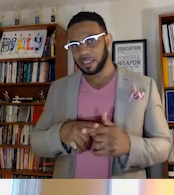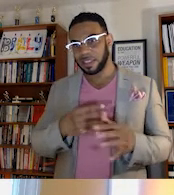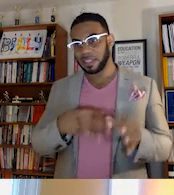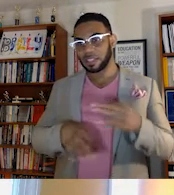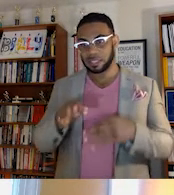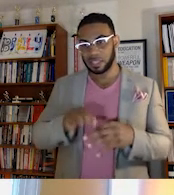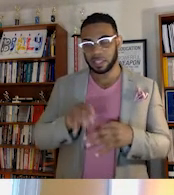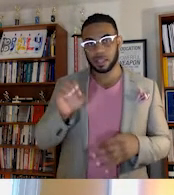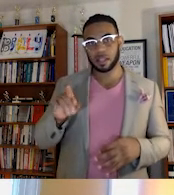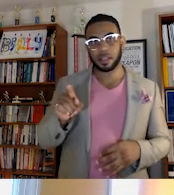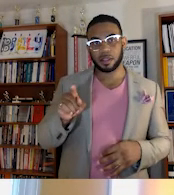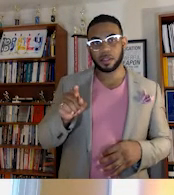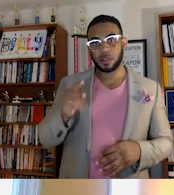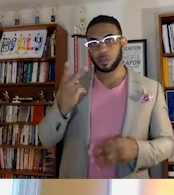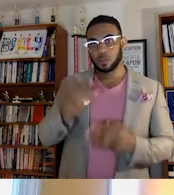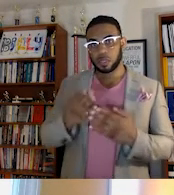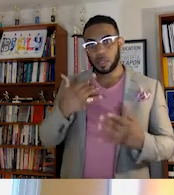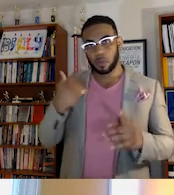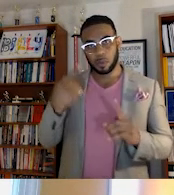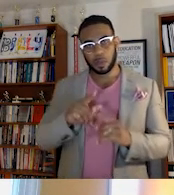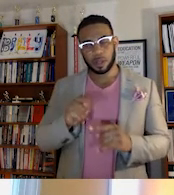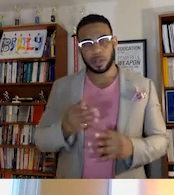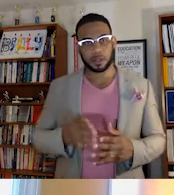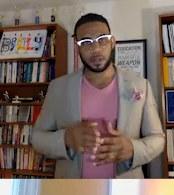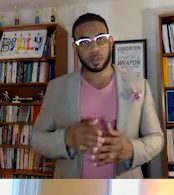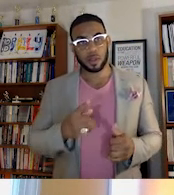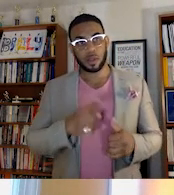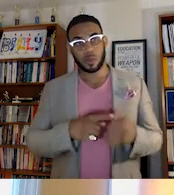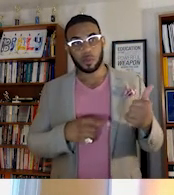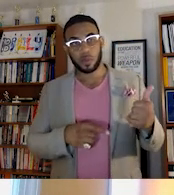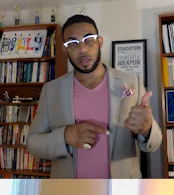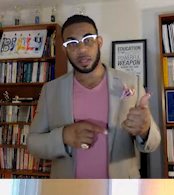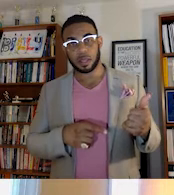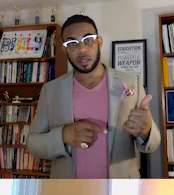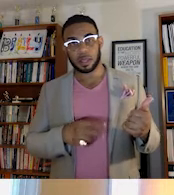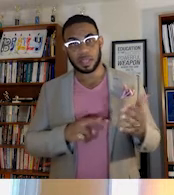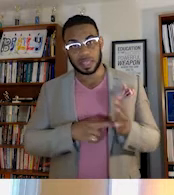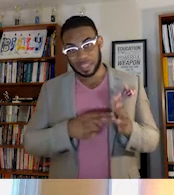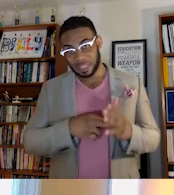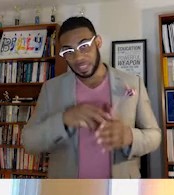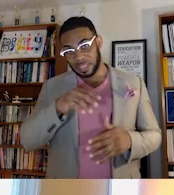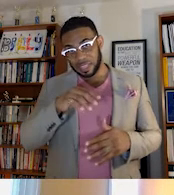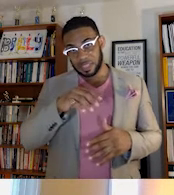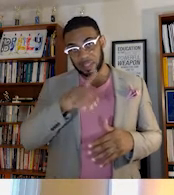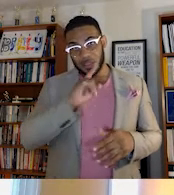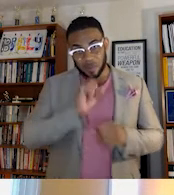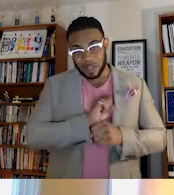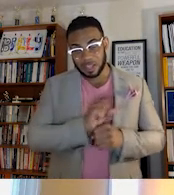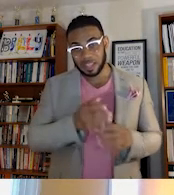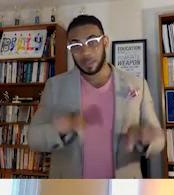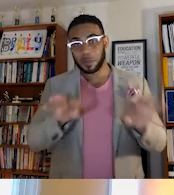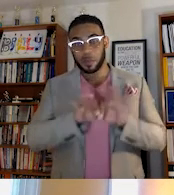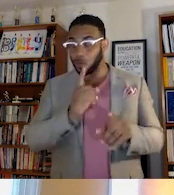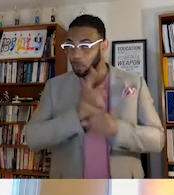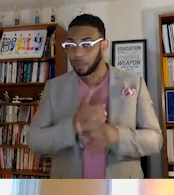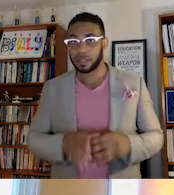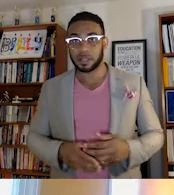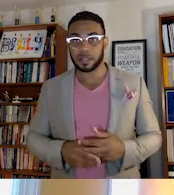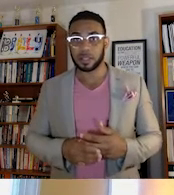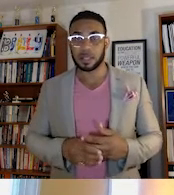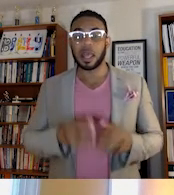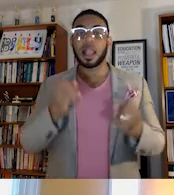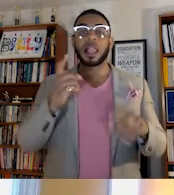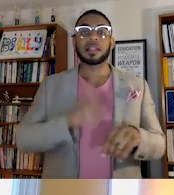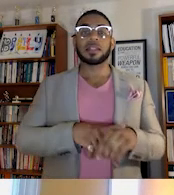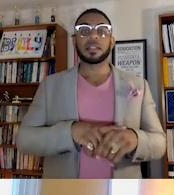instead of, 2 things I want to point out here. One, intentionality is really, really important, right? So a lot